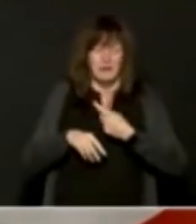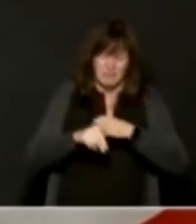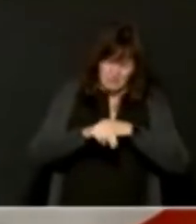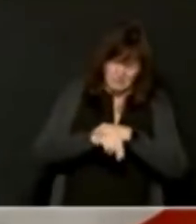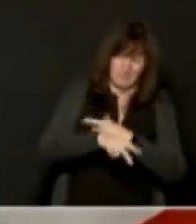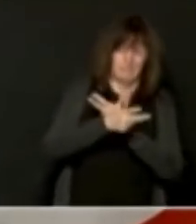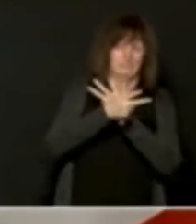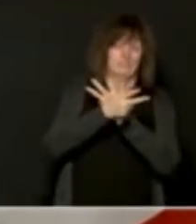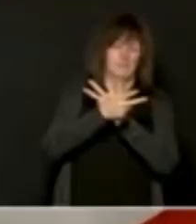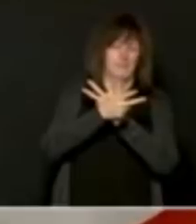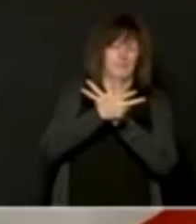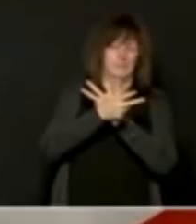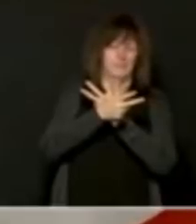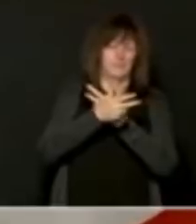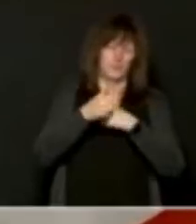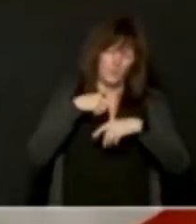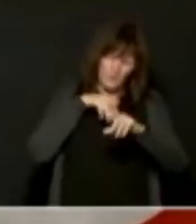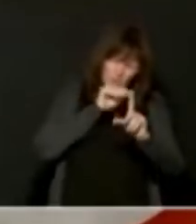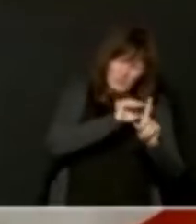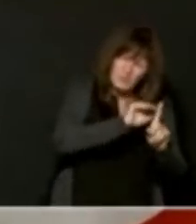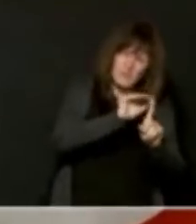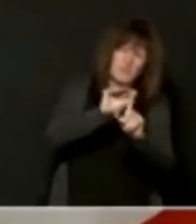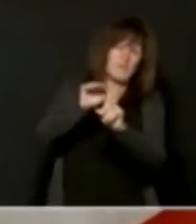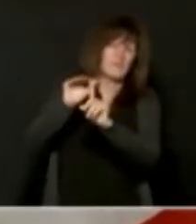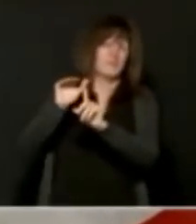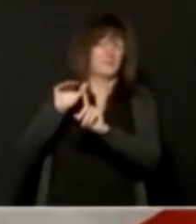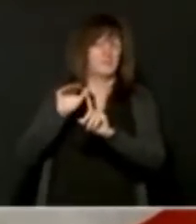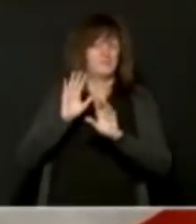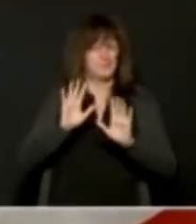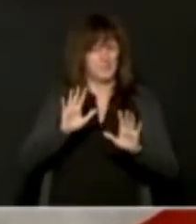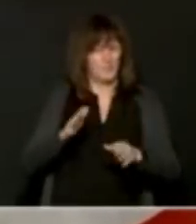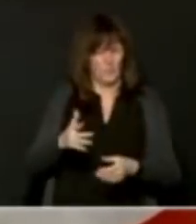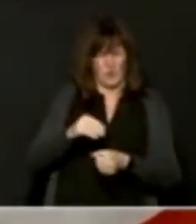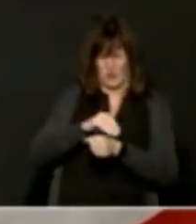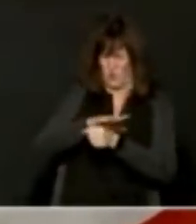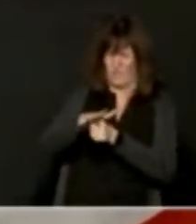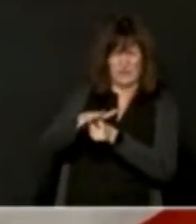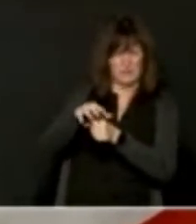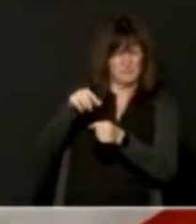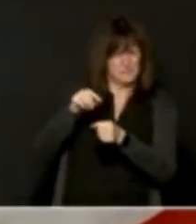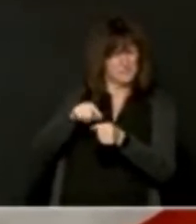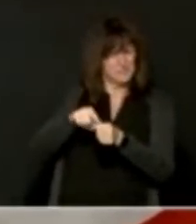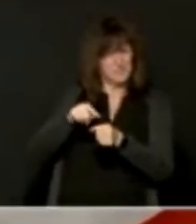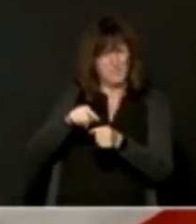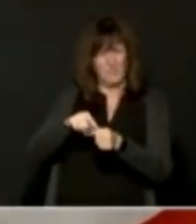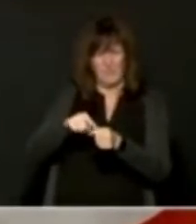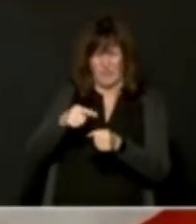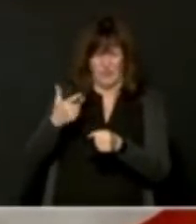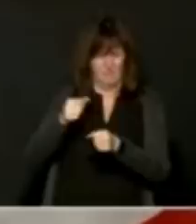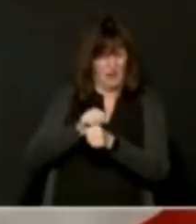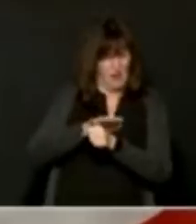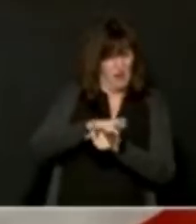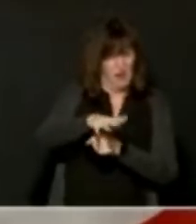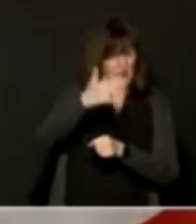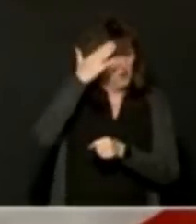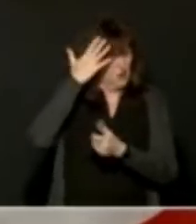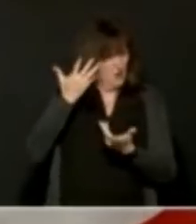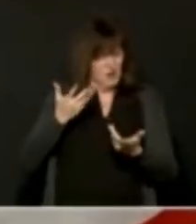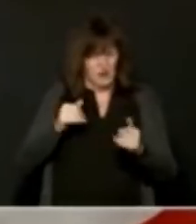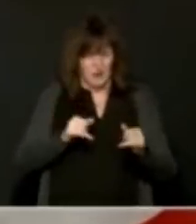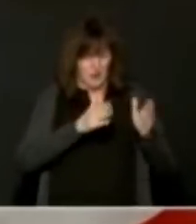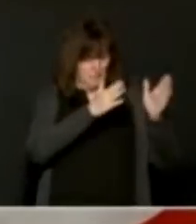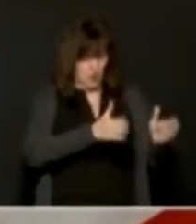The virus is still spreading. We know how it spreads from person to person, which is why we have been so focused on